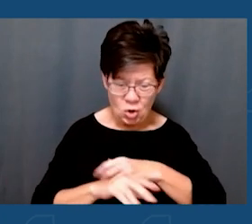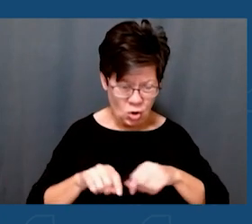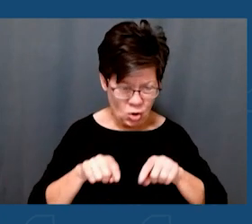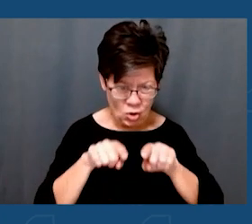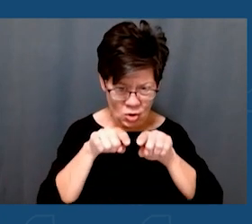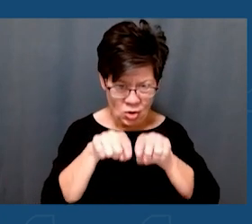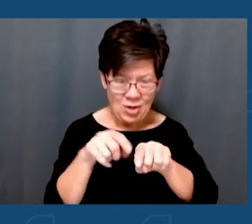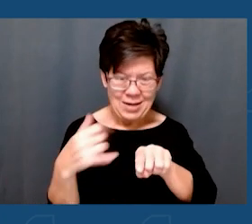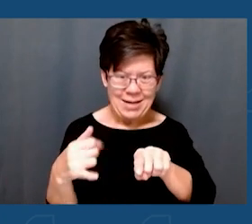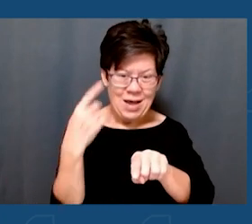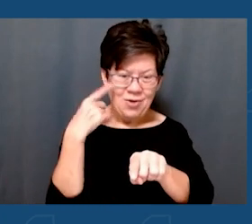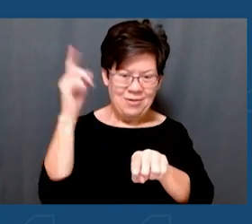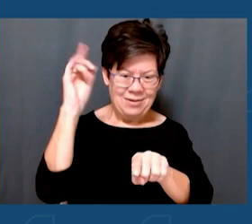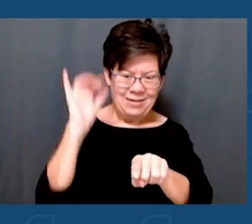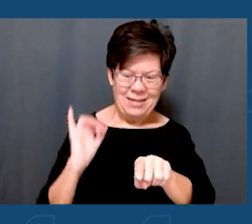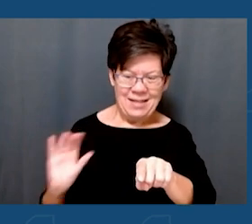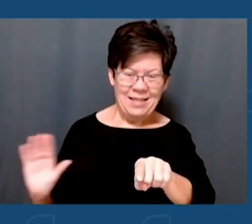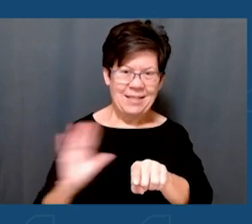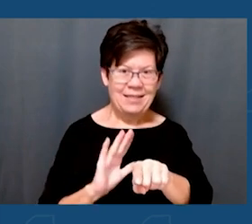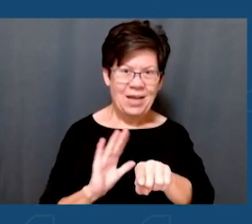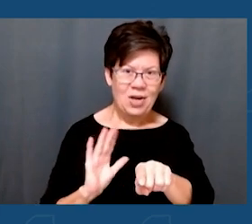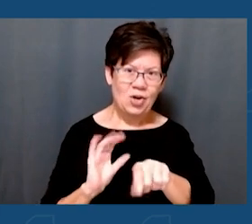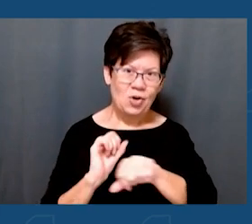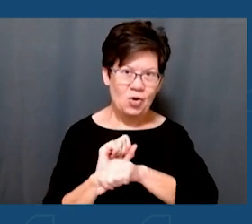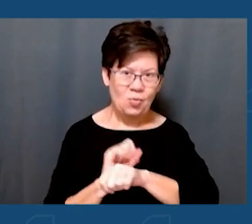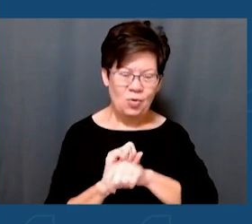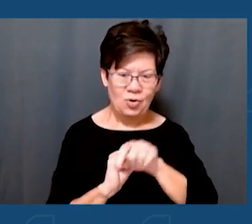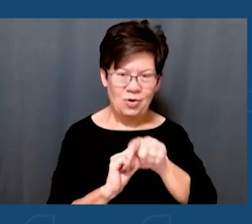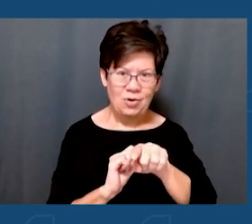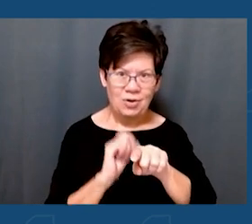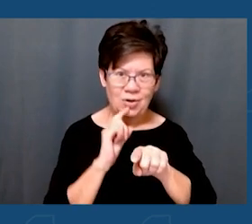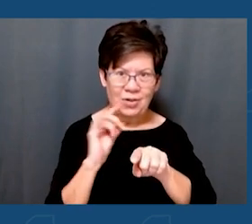great victory. So this is your Super Bowl, Kaz. This is your Super Bowl.